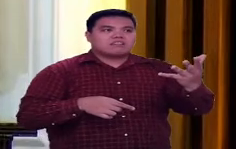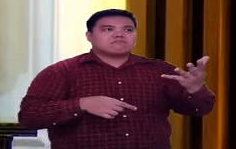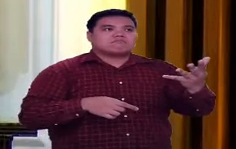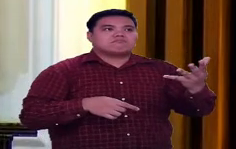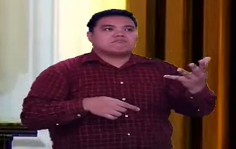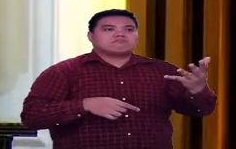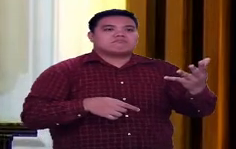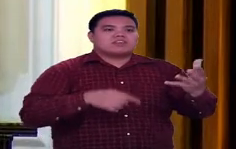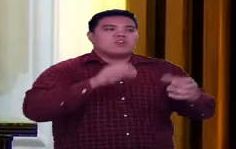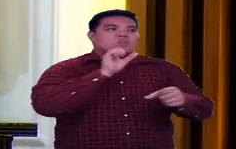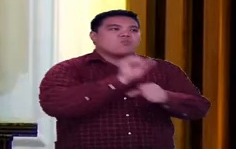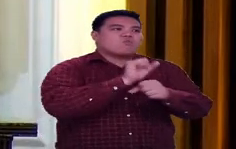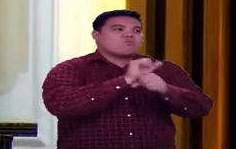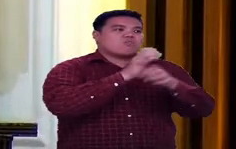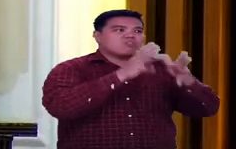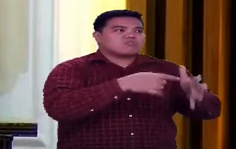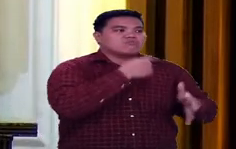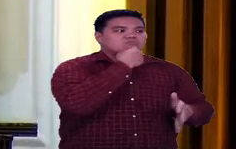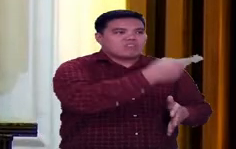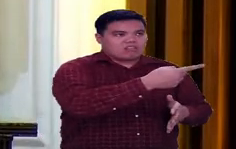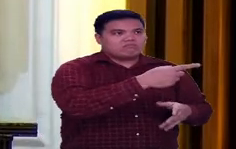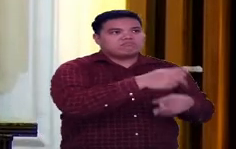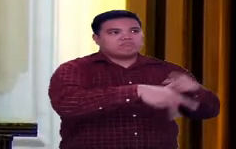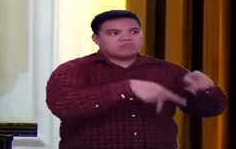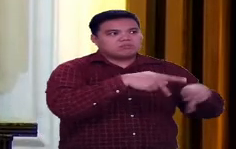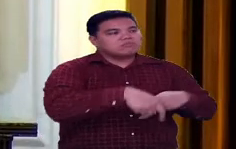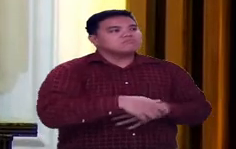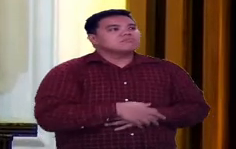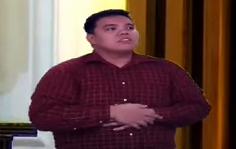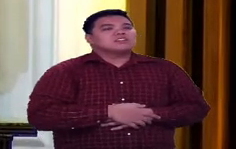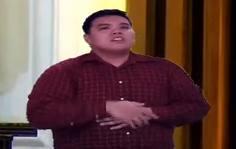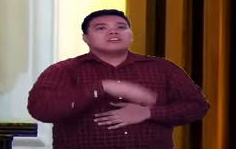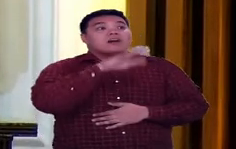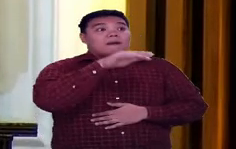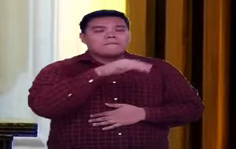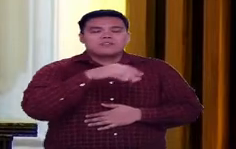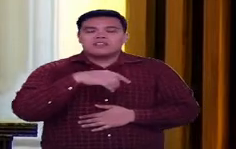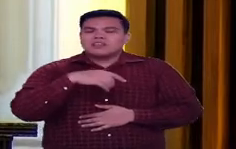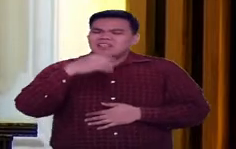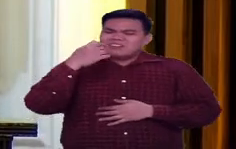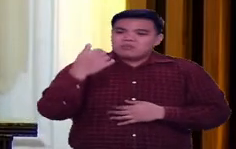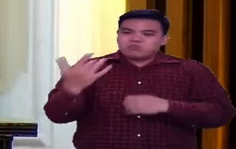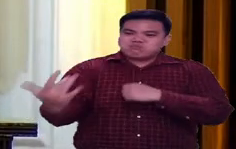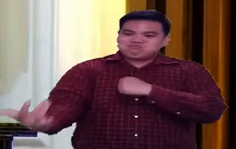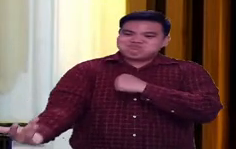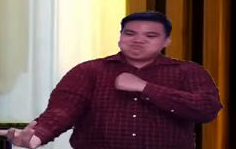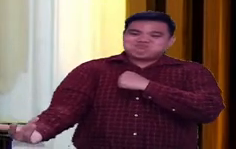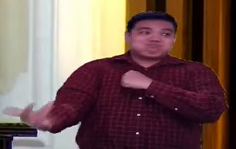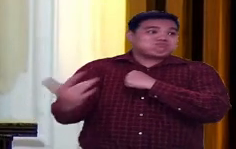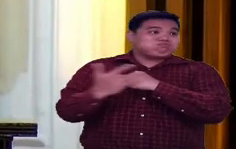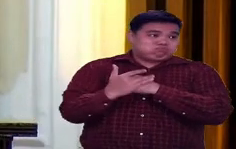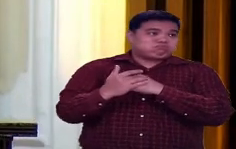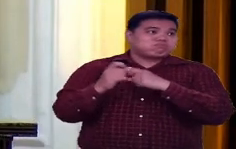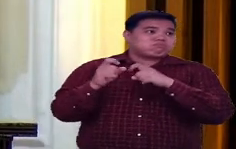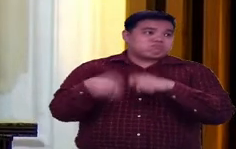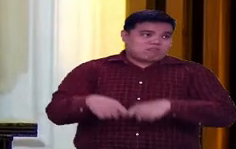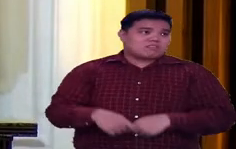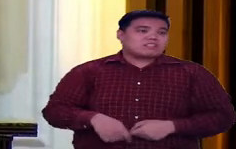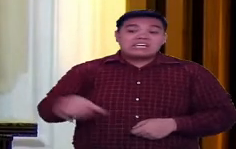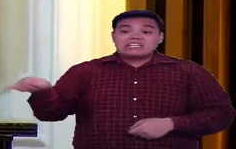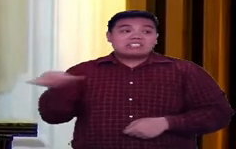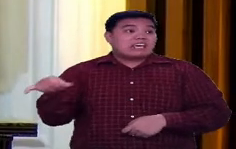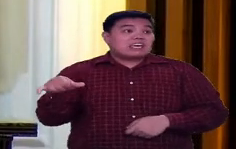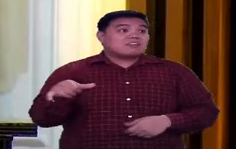to tell them the message. That thought ought to move us like it moved our